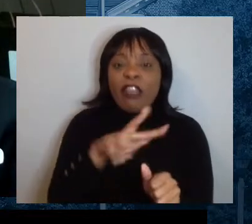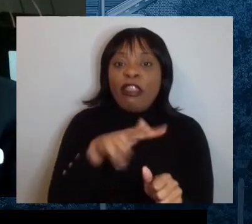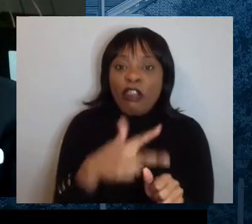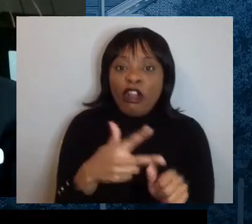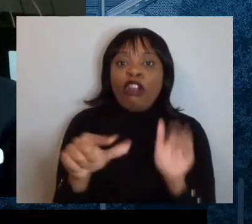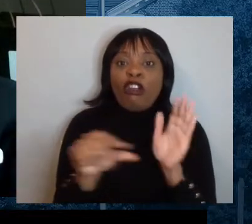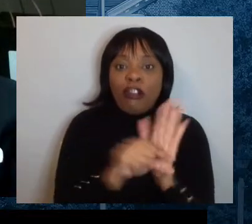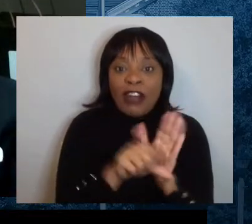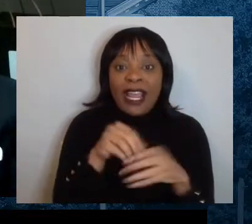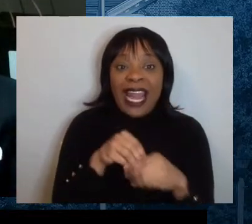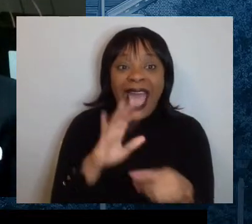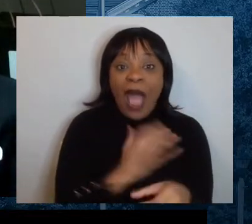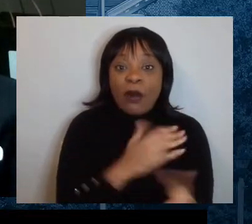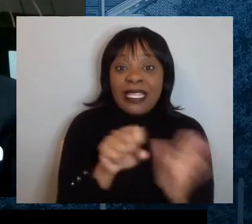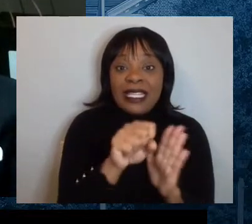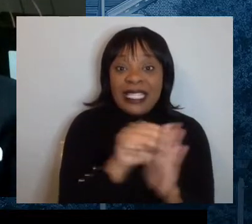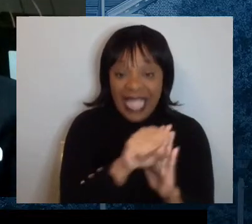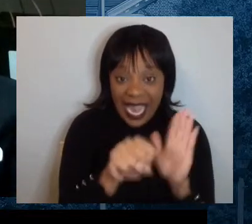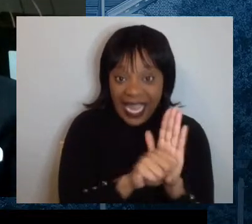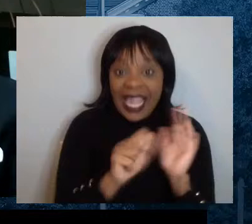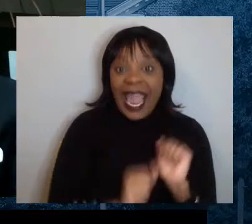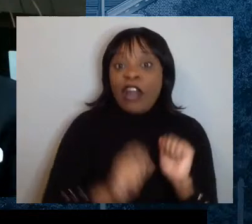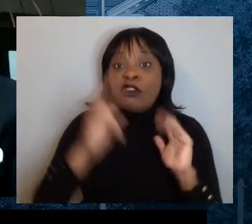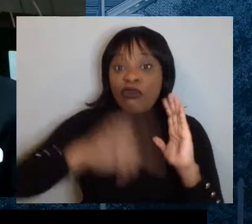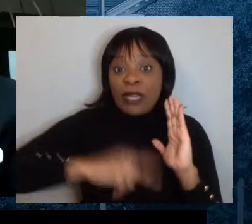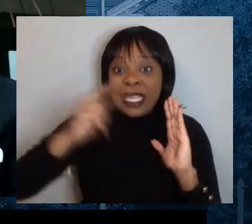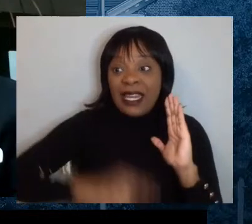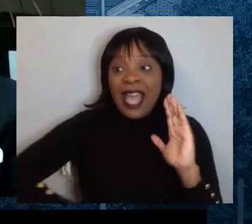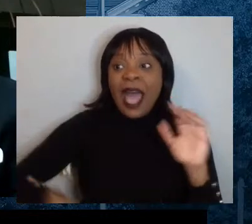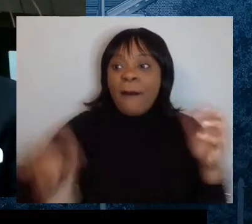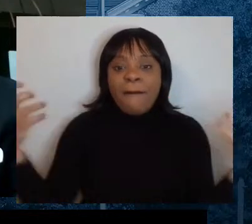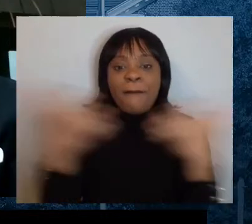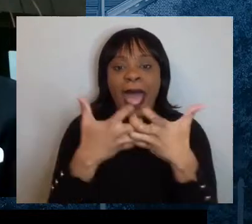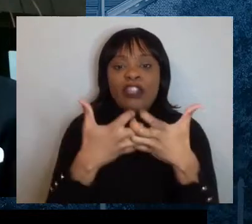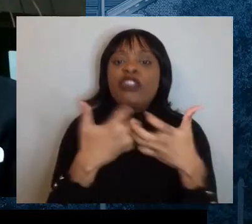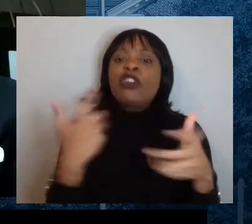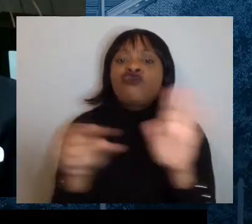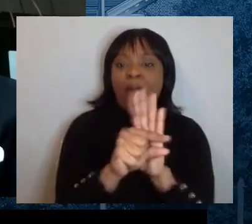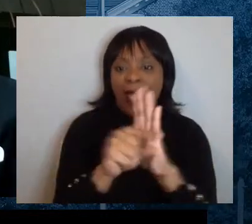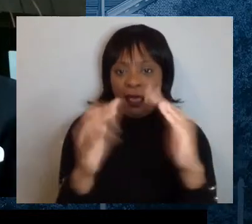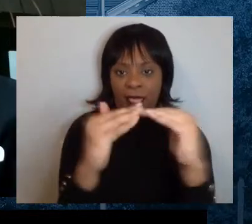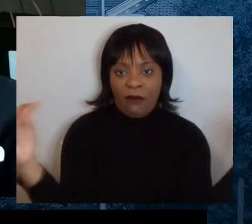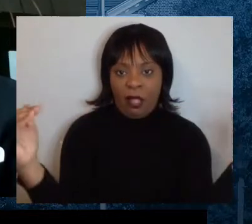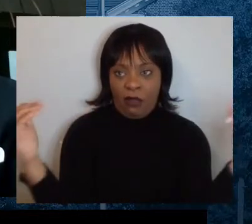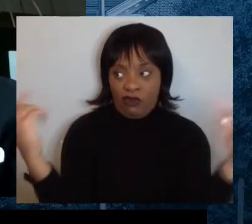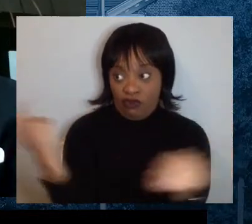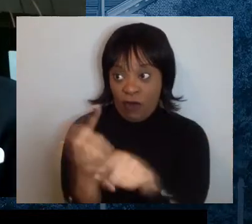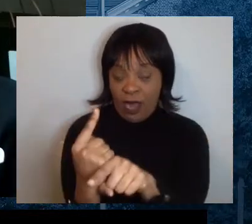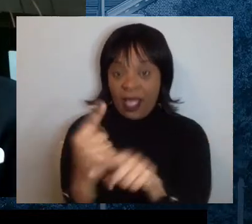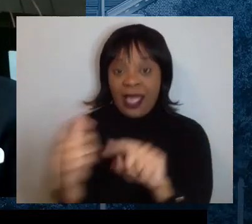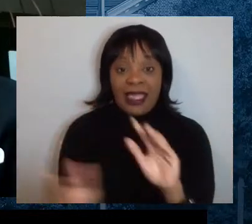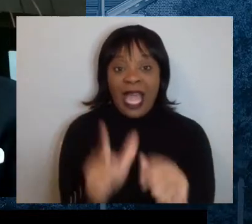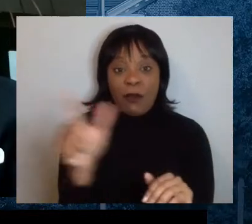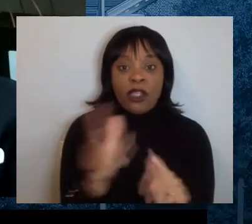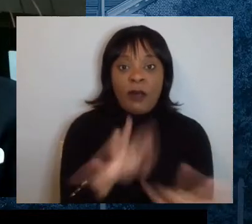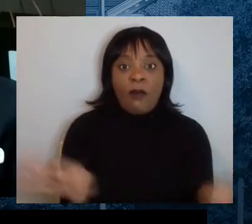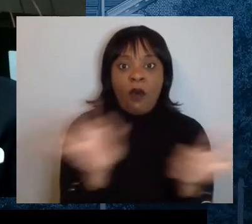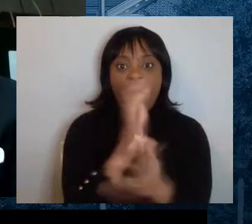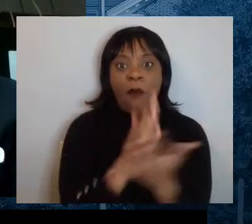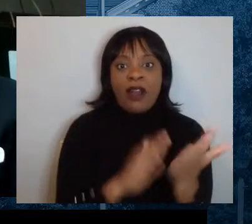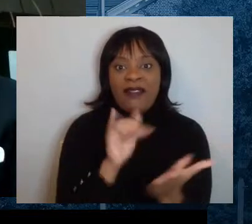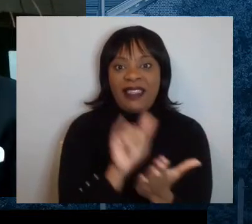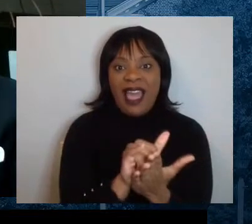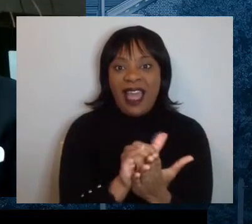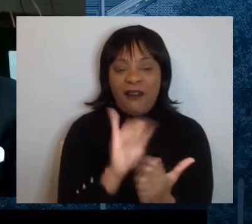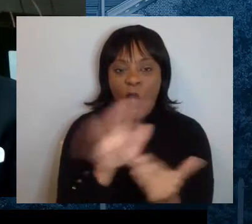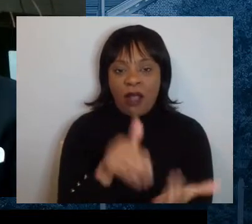state can read at grade level when they get there, right? And libraries are an important part of all of that. It requires